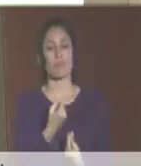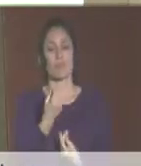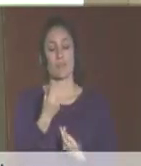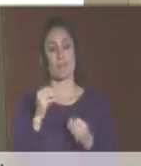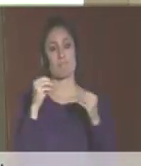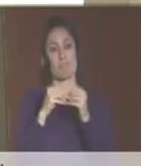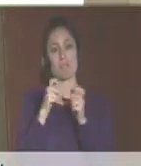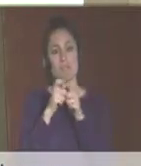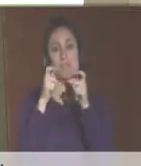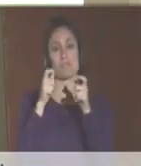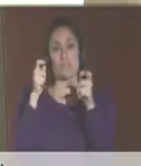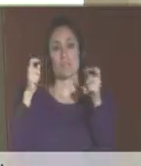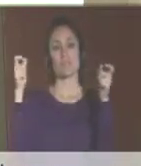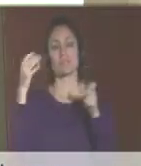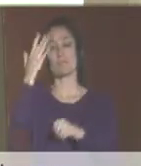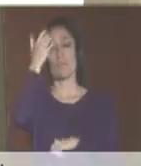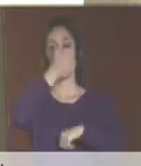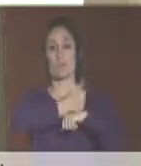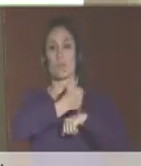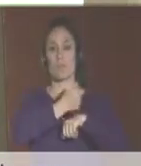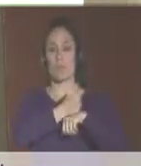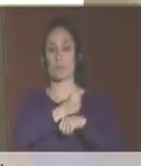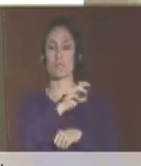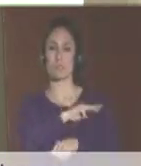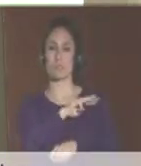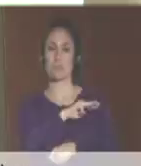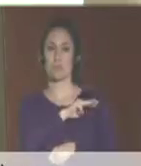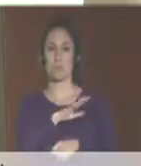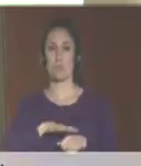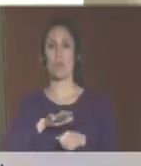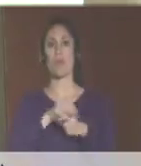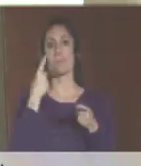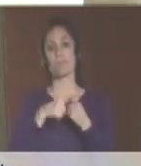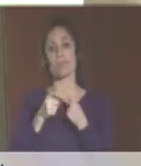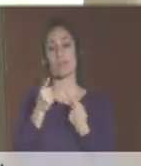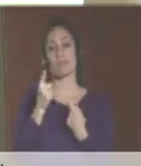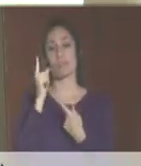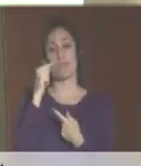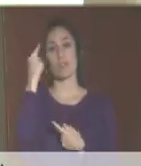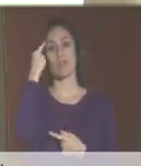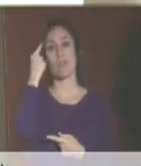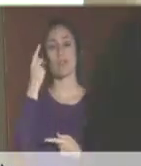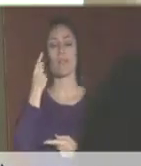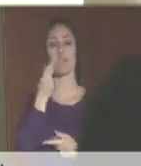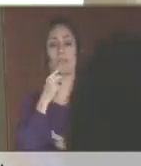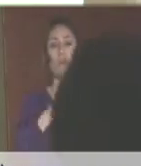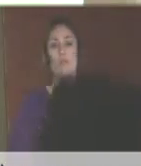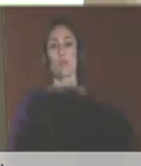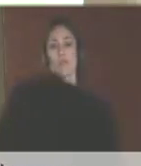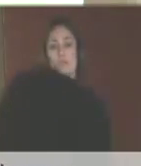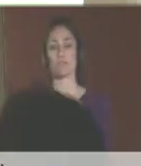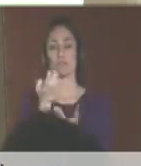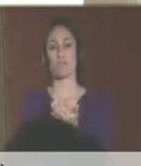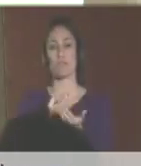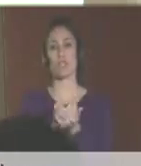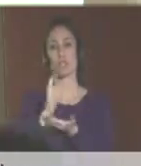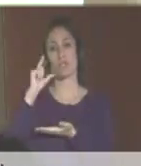to our citizens, and thus there is a greatest demand on local authorities. We are the ones